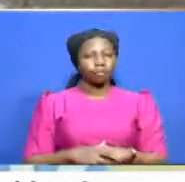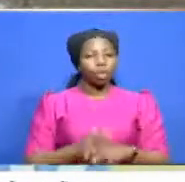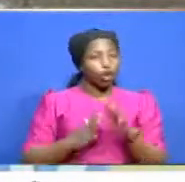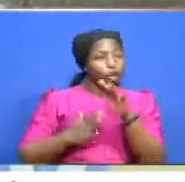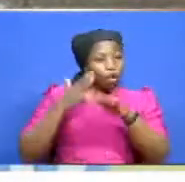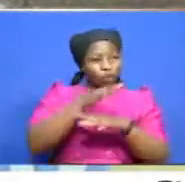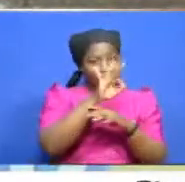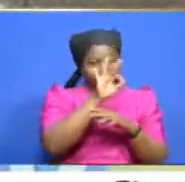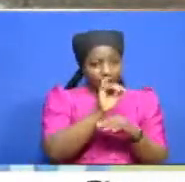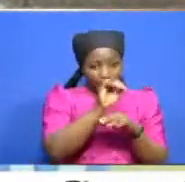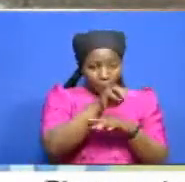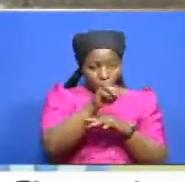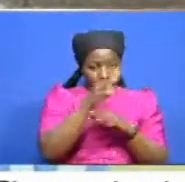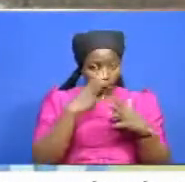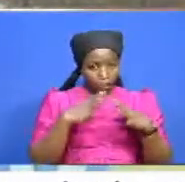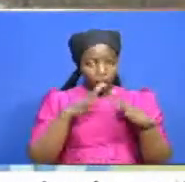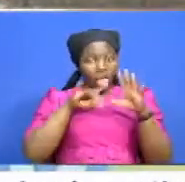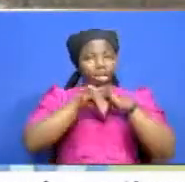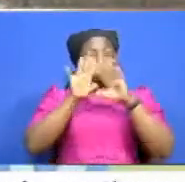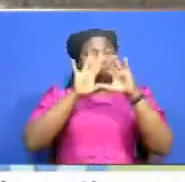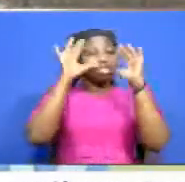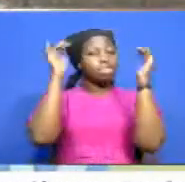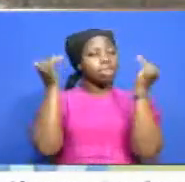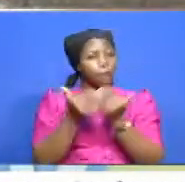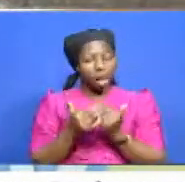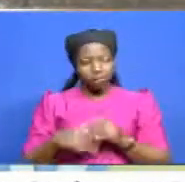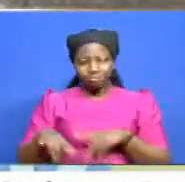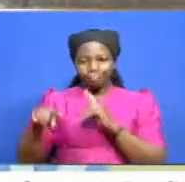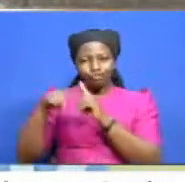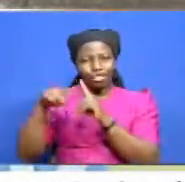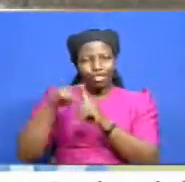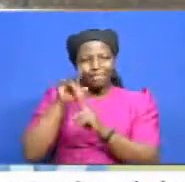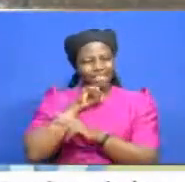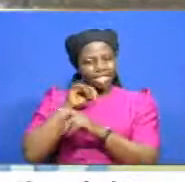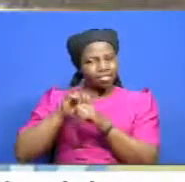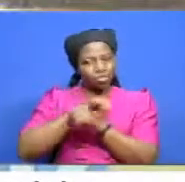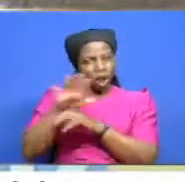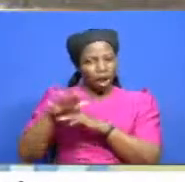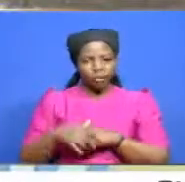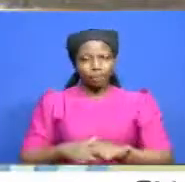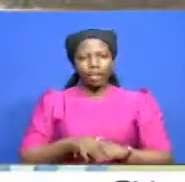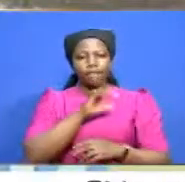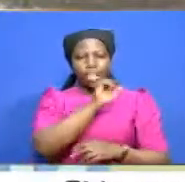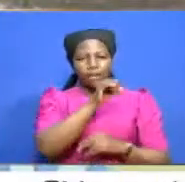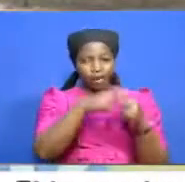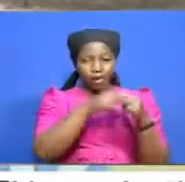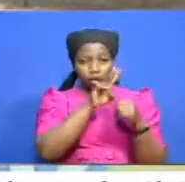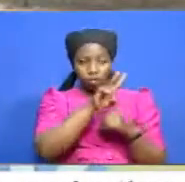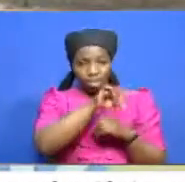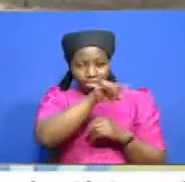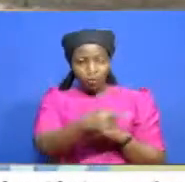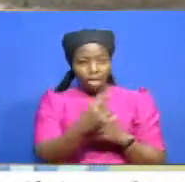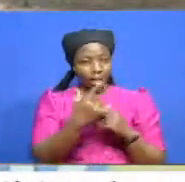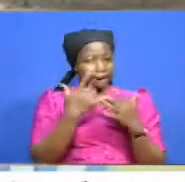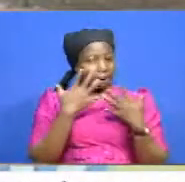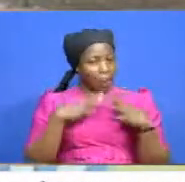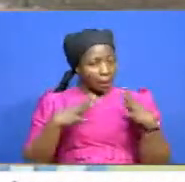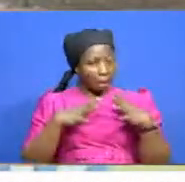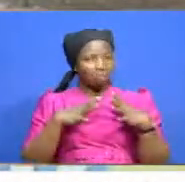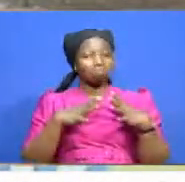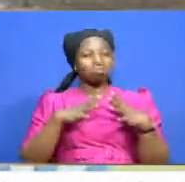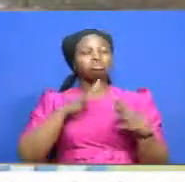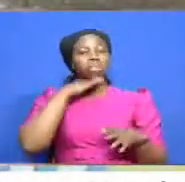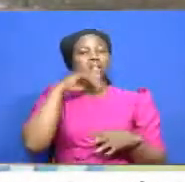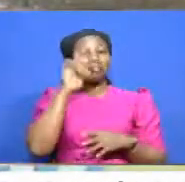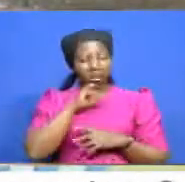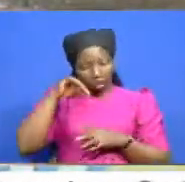million people globally have tested positive to the novel coronavirus. 572,000 people have succumbed. And in our country,